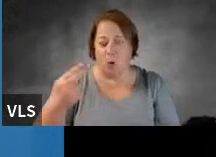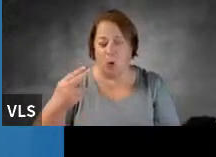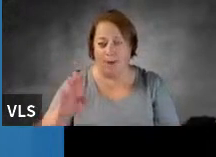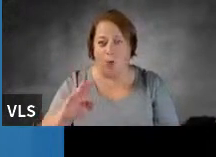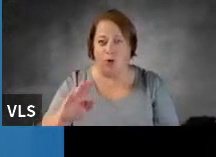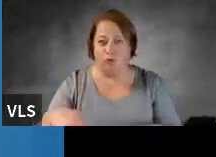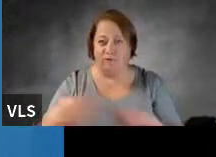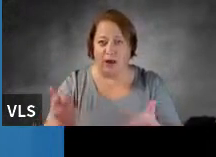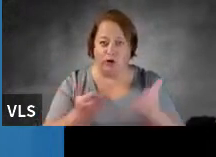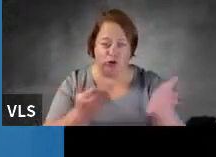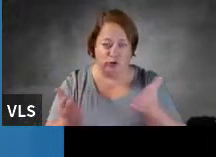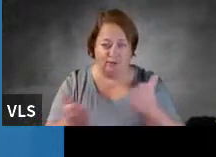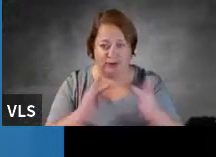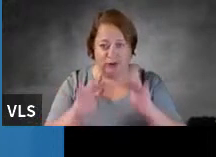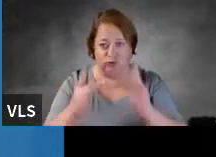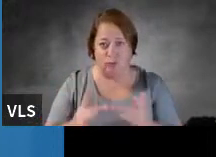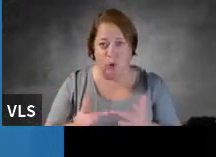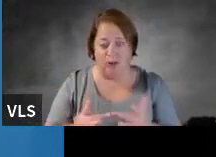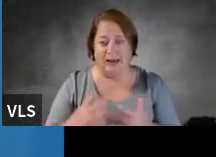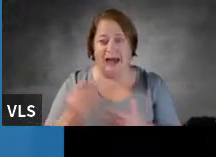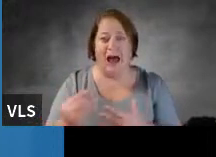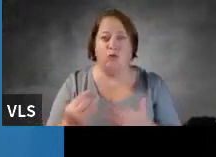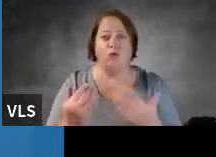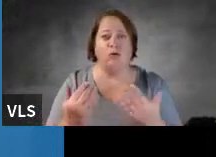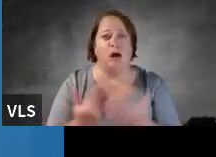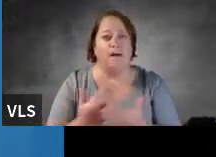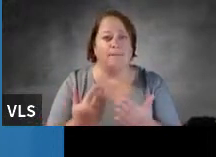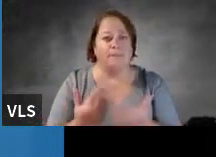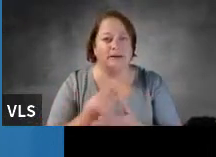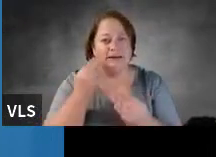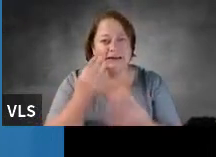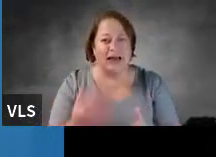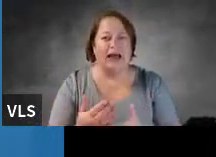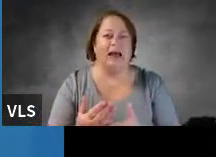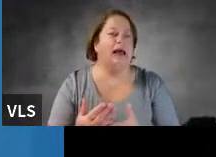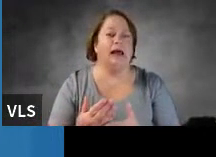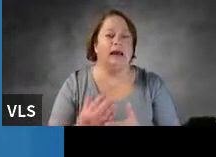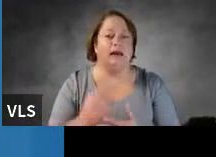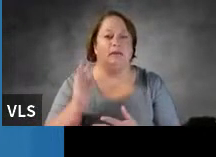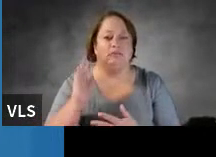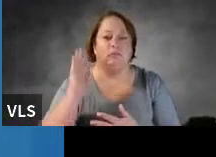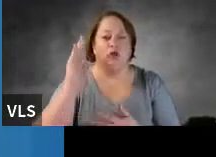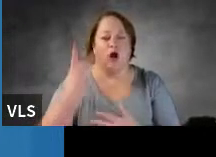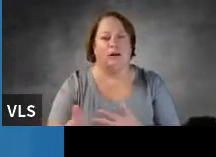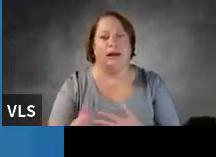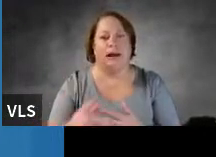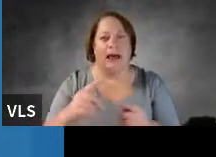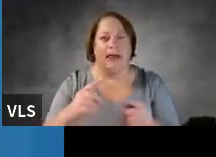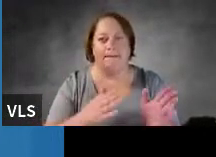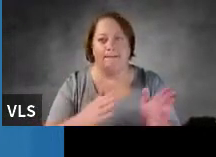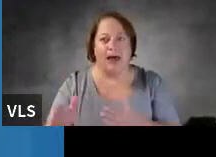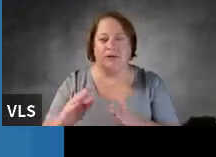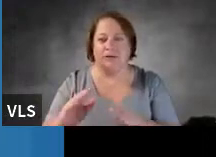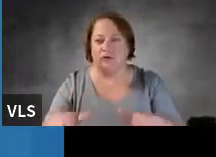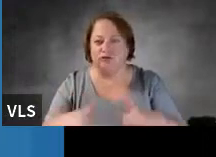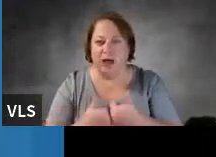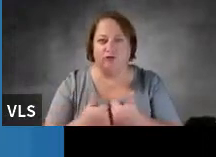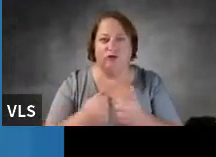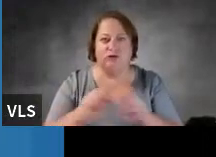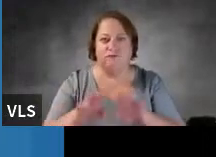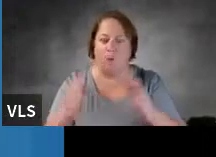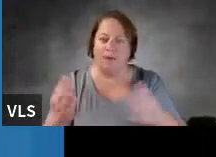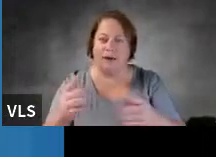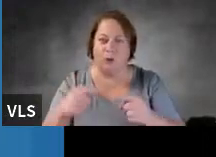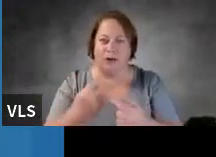And currently we're working on updating reentry plans and identifying the logistical challenges of reopening and to determine when we can do that, when it's safe